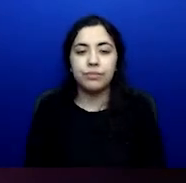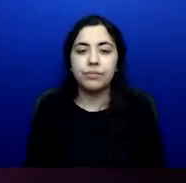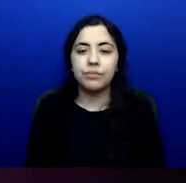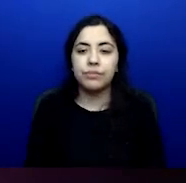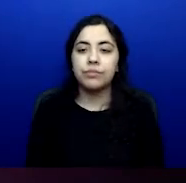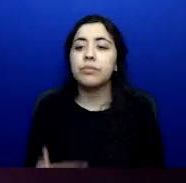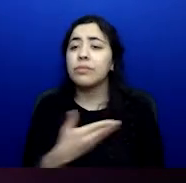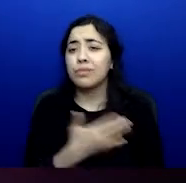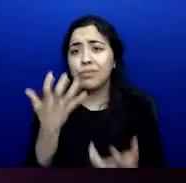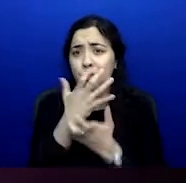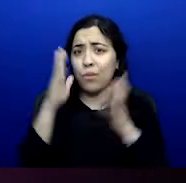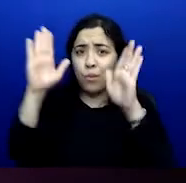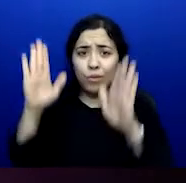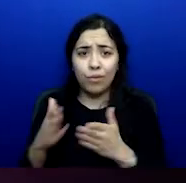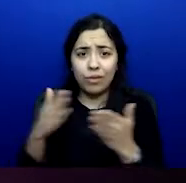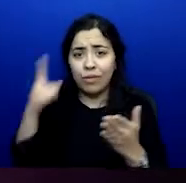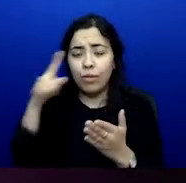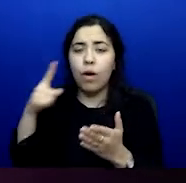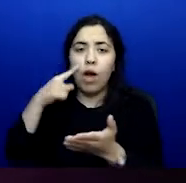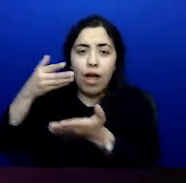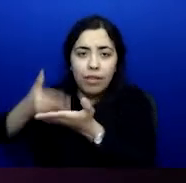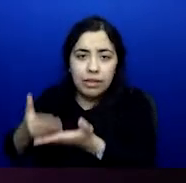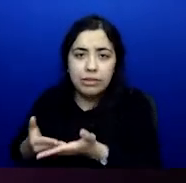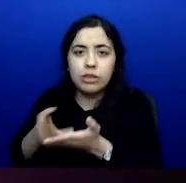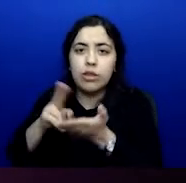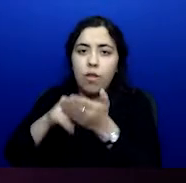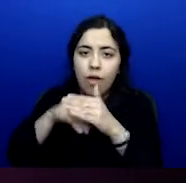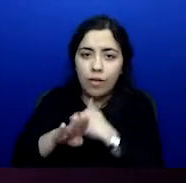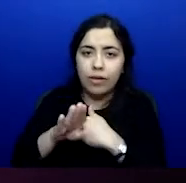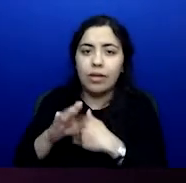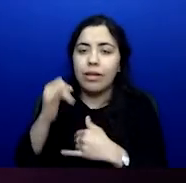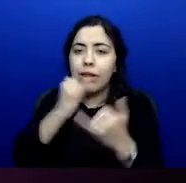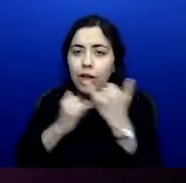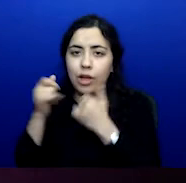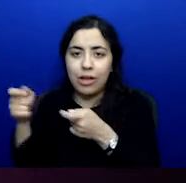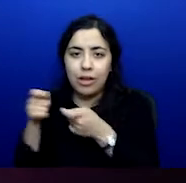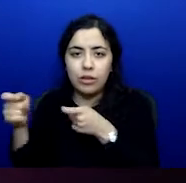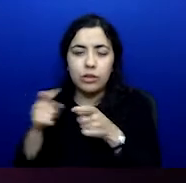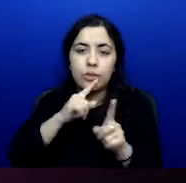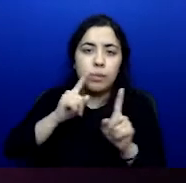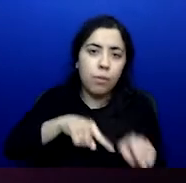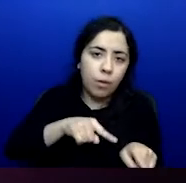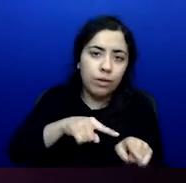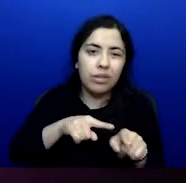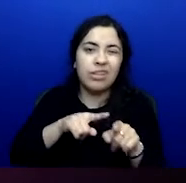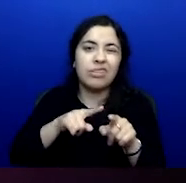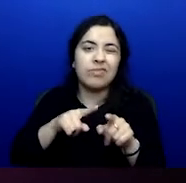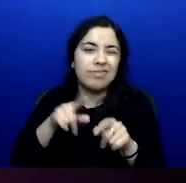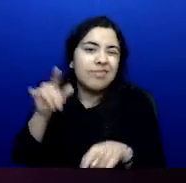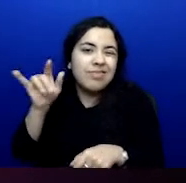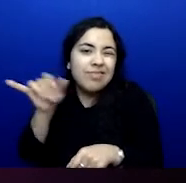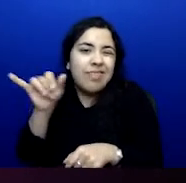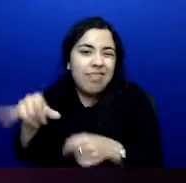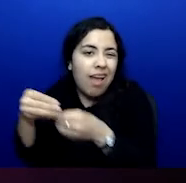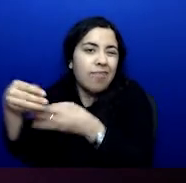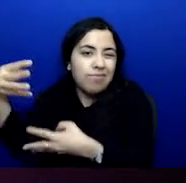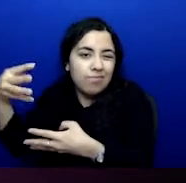And so this is really great for things like authentication, logging, error handling, reporting, etc.